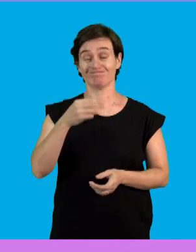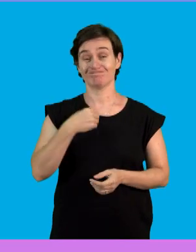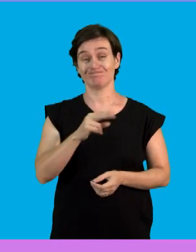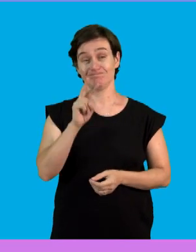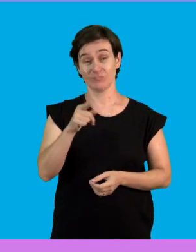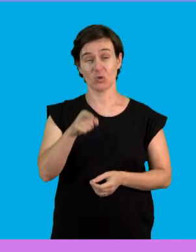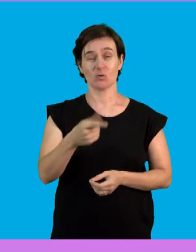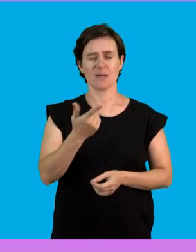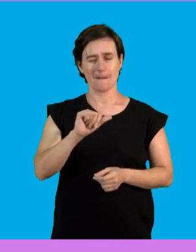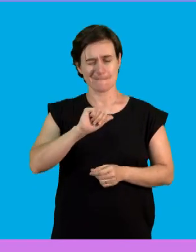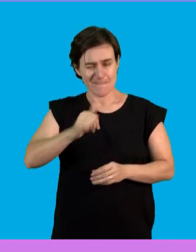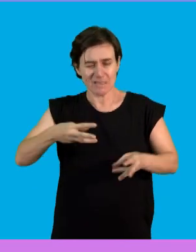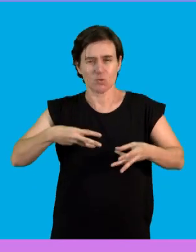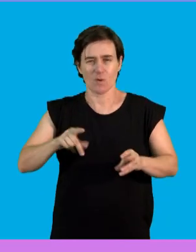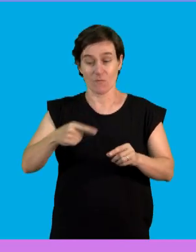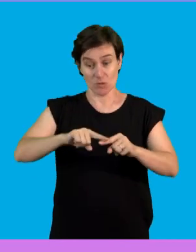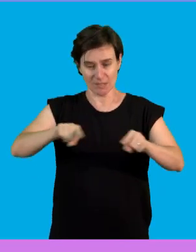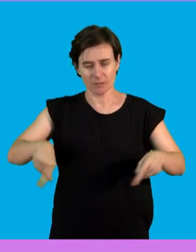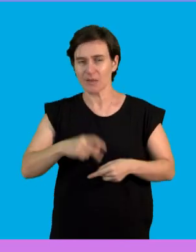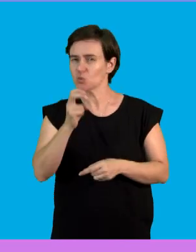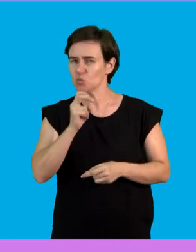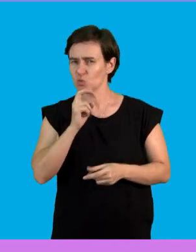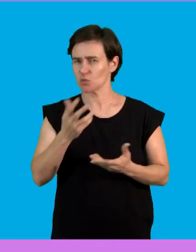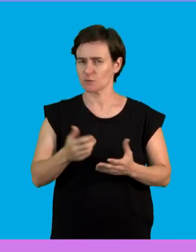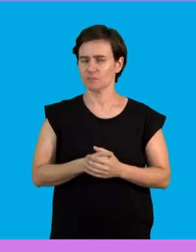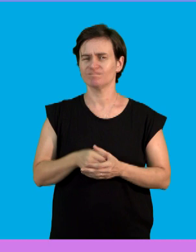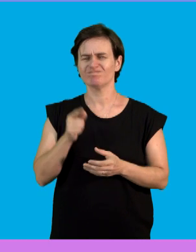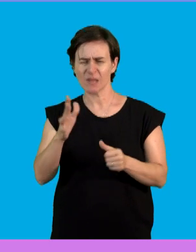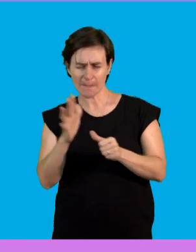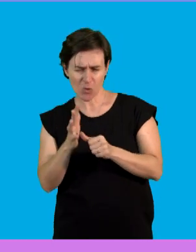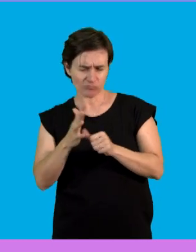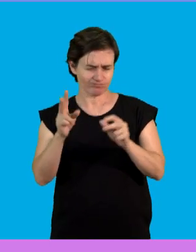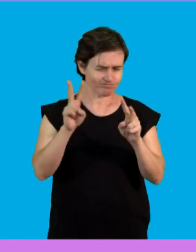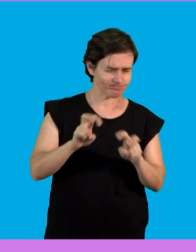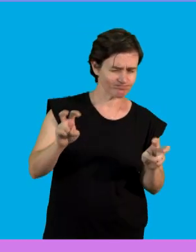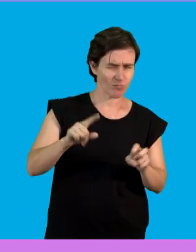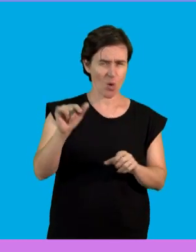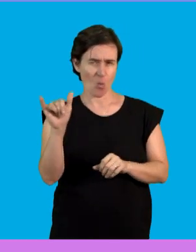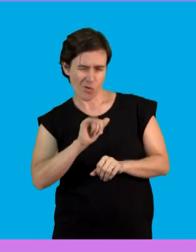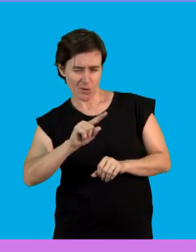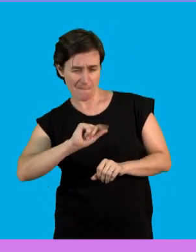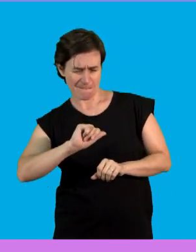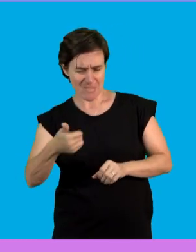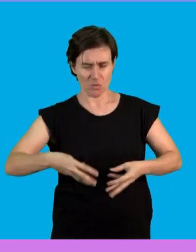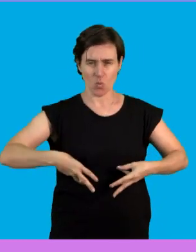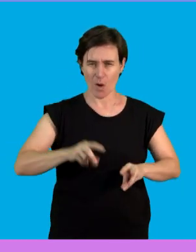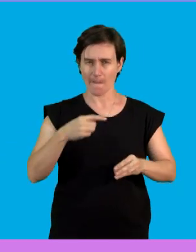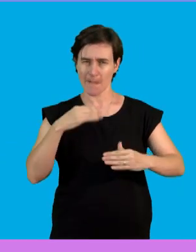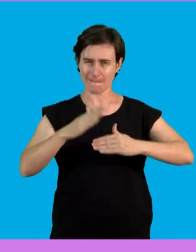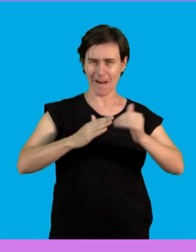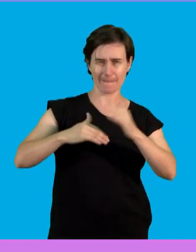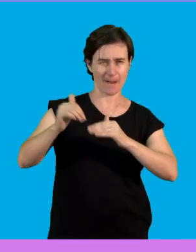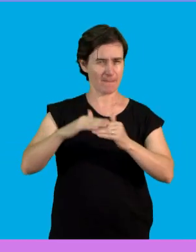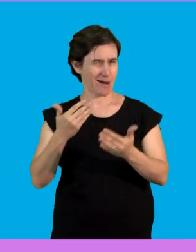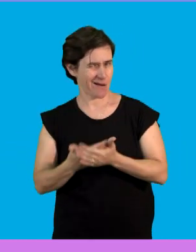at optimal use of space, it is important to investigate all the possible ways to pack and store